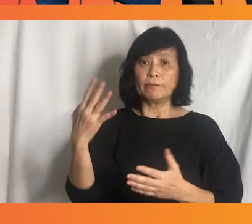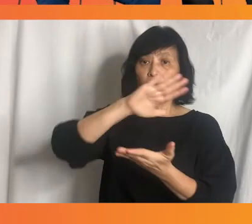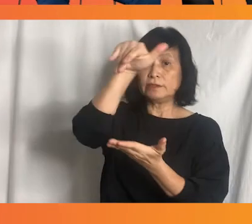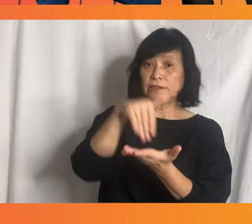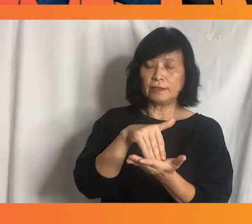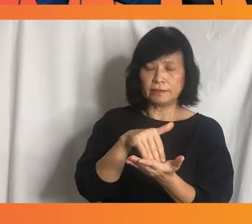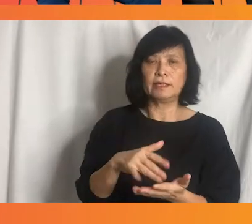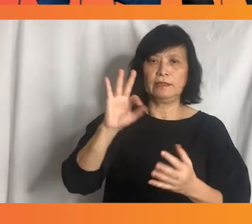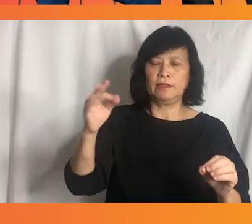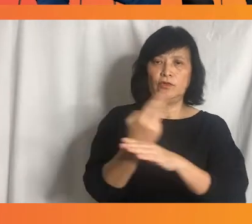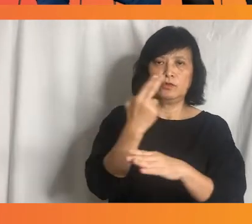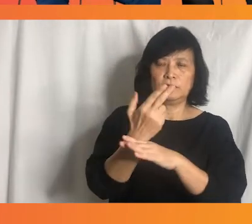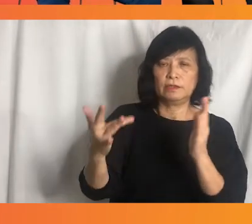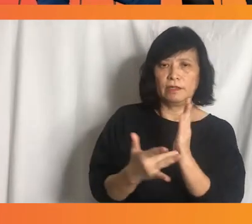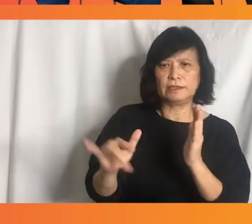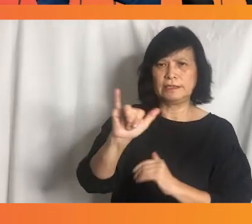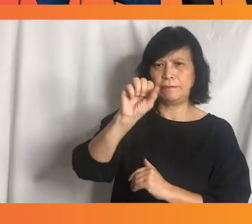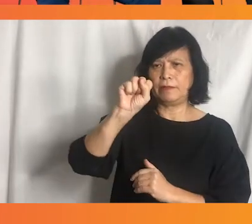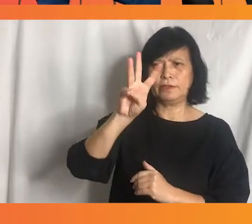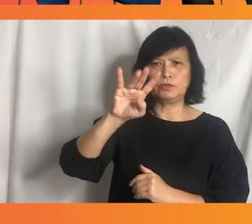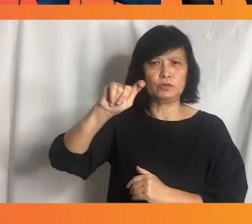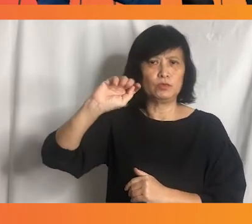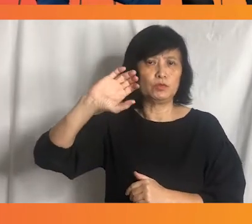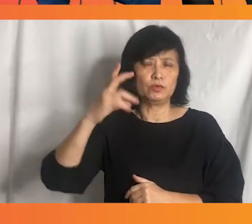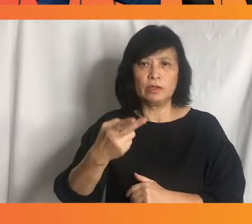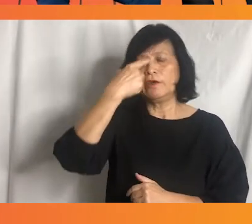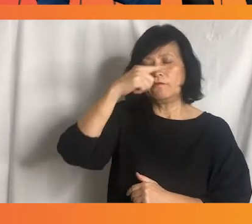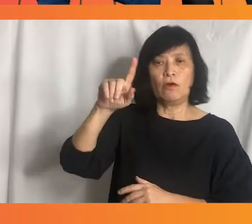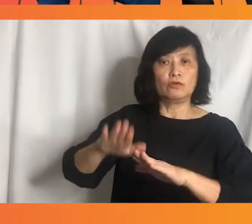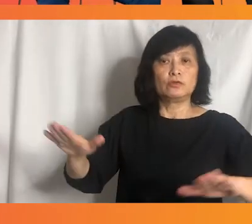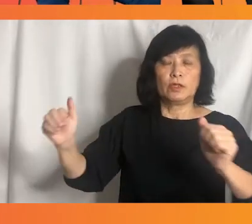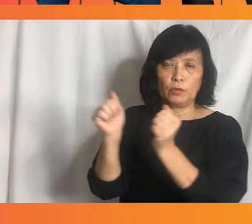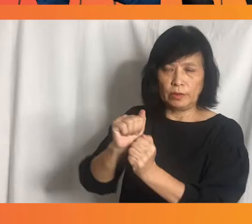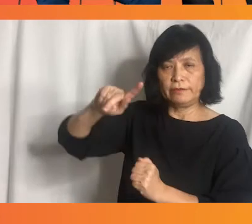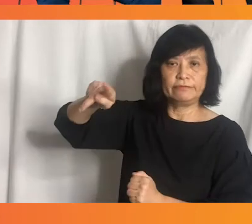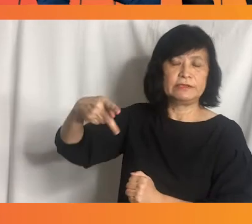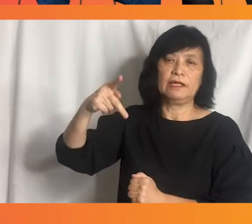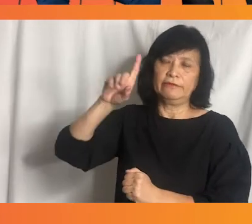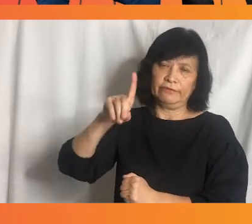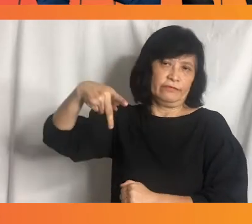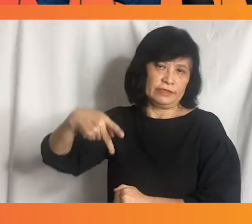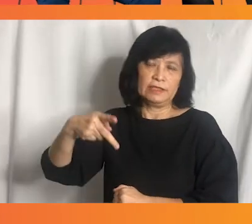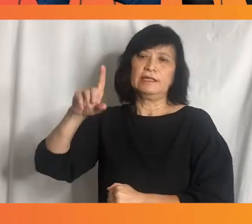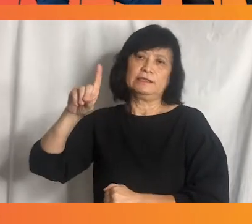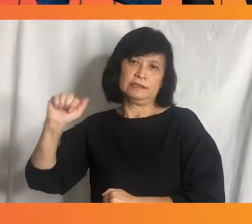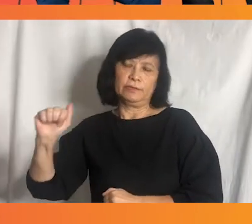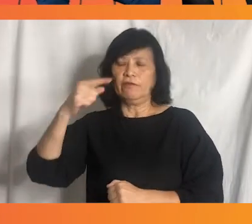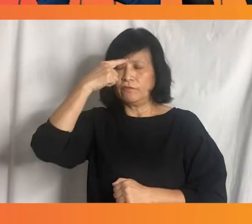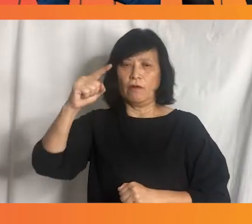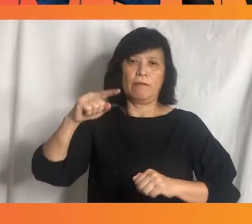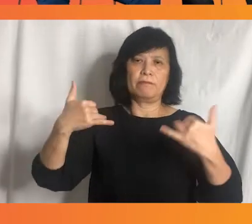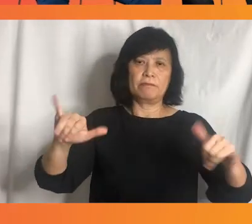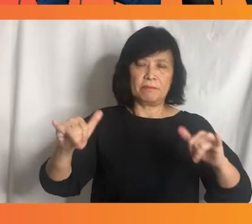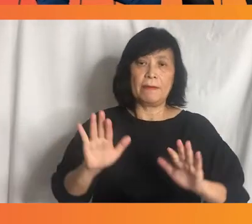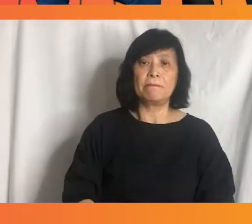use assistive technology such as switches to enable students with physical disabilities to play basketball with the rest of their class.